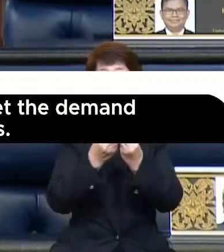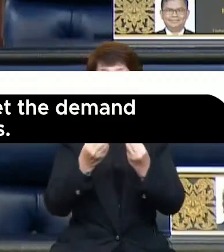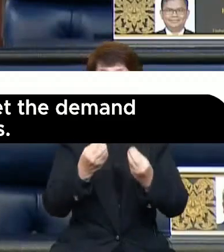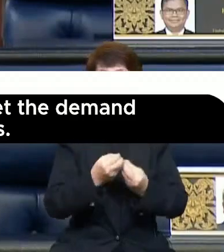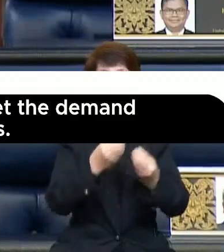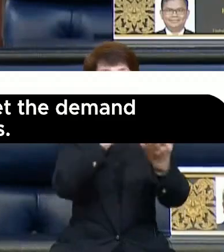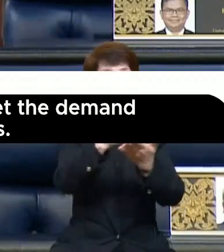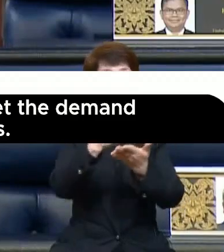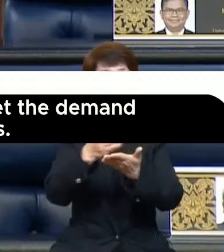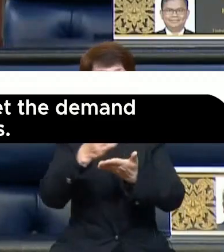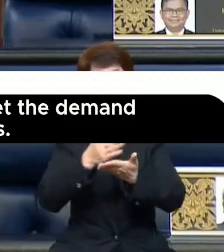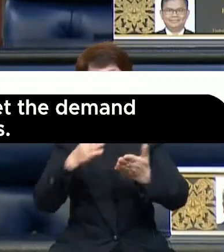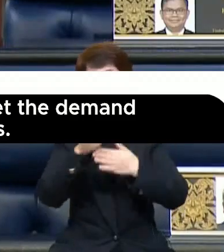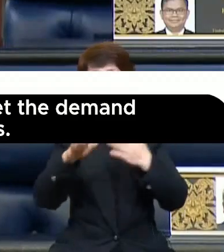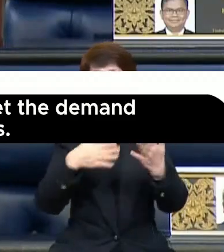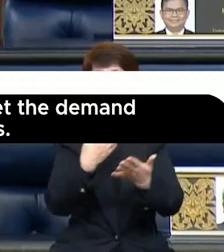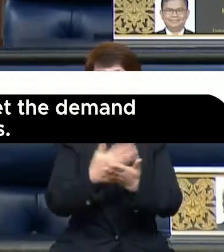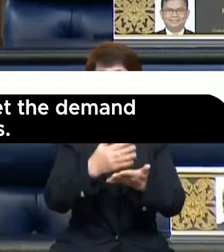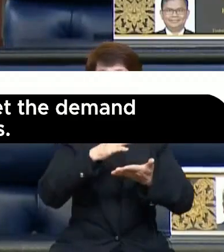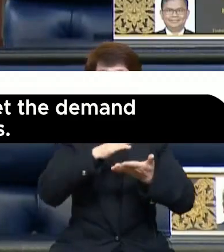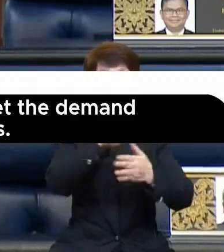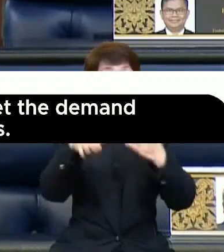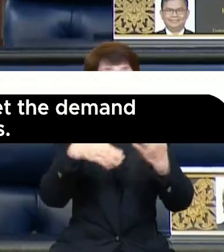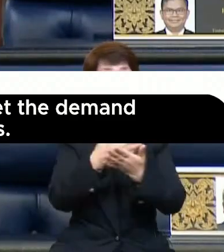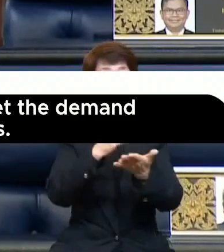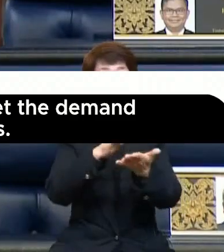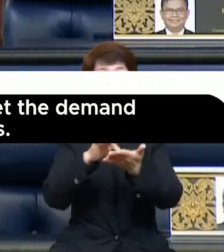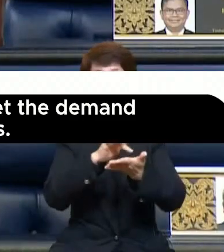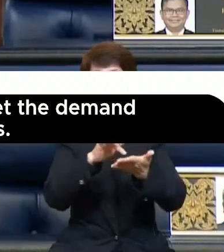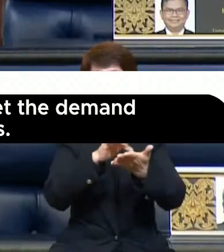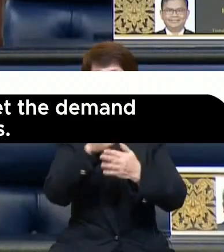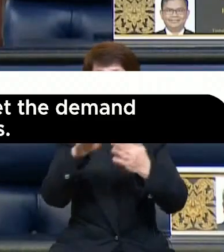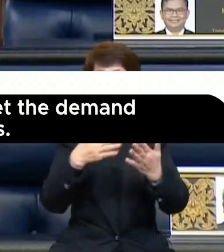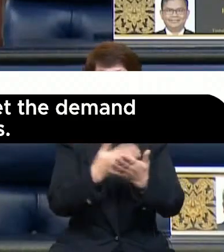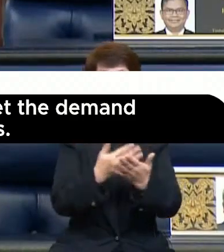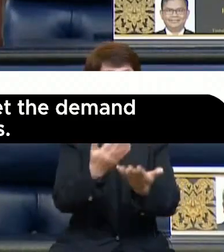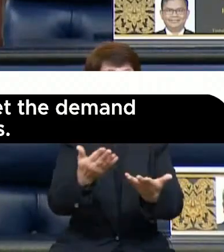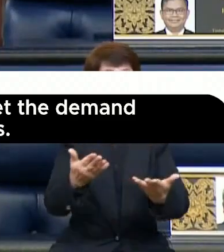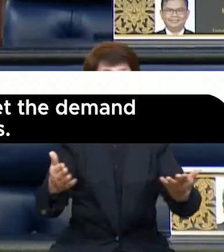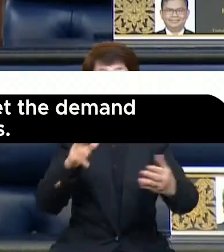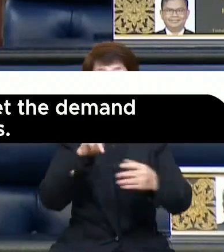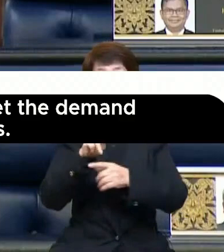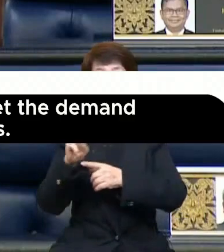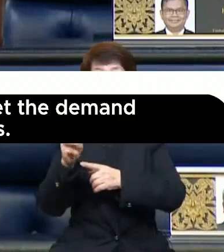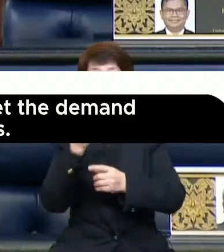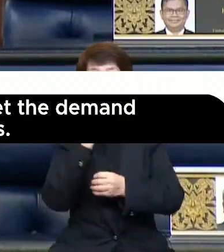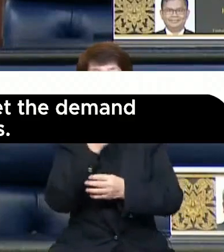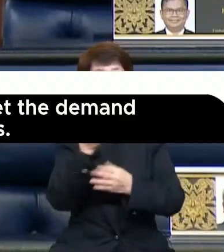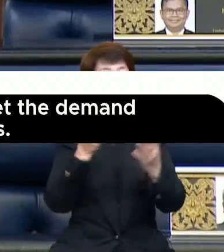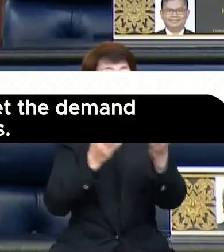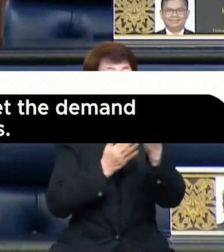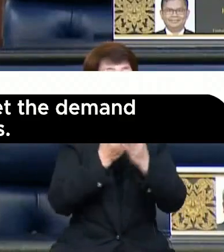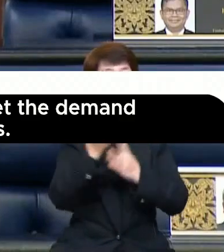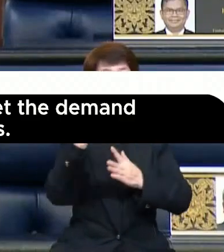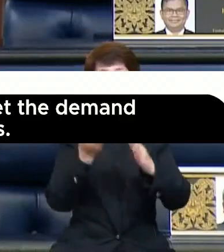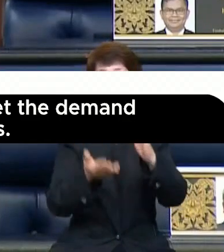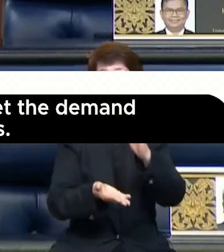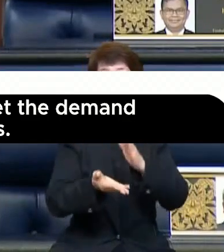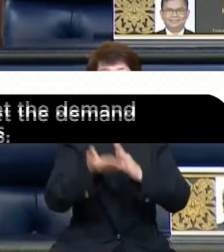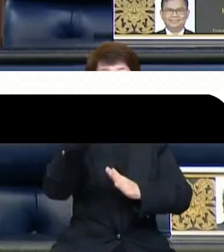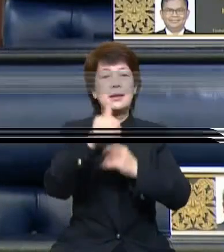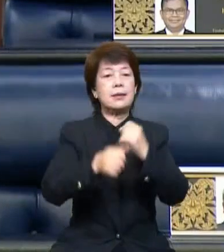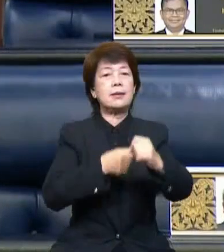yang diperlukan untuk menampung keperluan ubat-ubatan di fasiliti-fasiliti KKM akan terus meningkat pada tahun-tahun ke depan